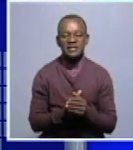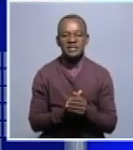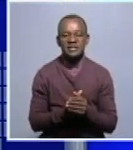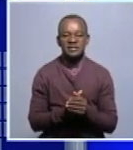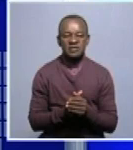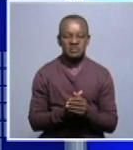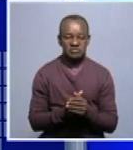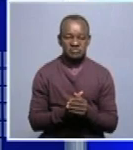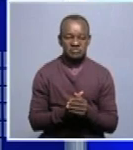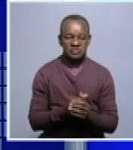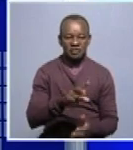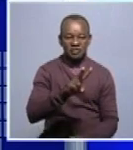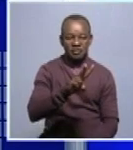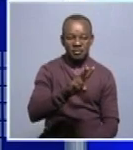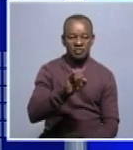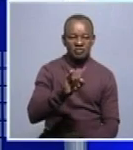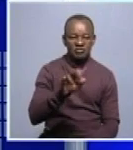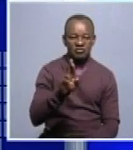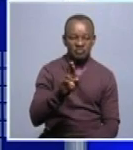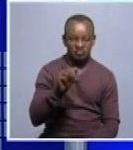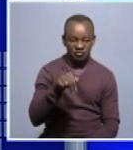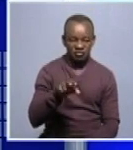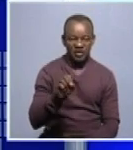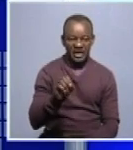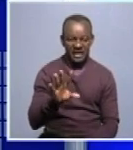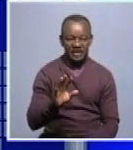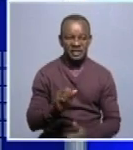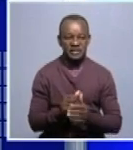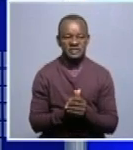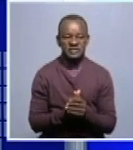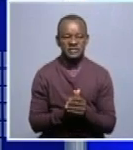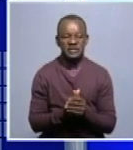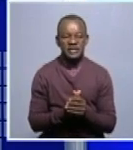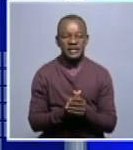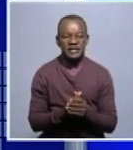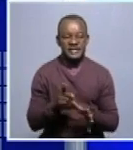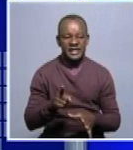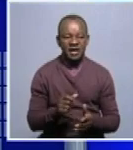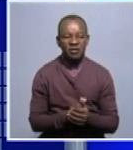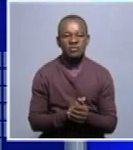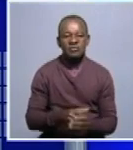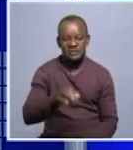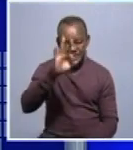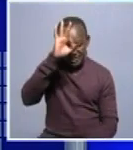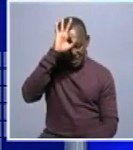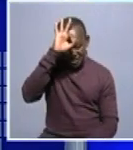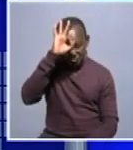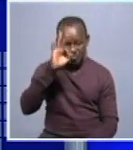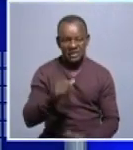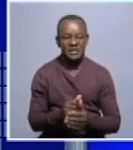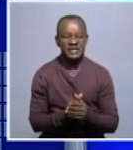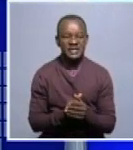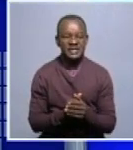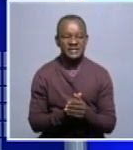the law enforcement agencies, whenever they thought that they had him in their hands, he was always able